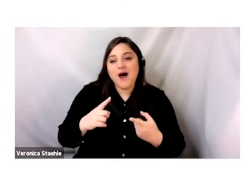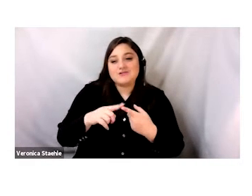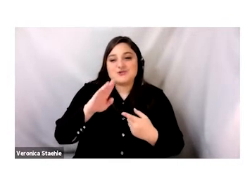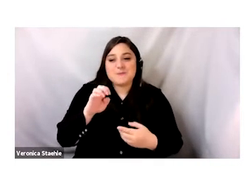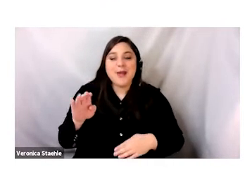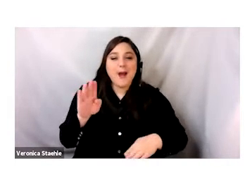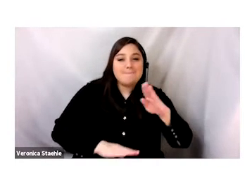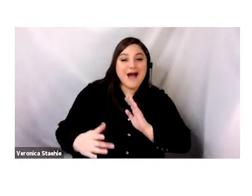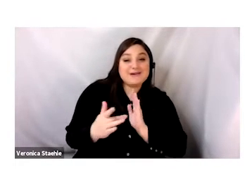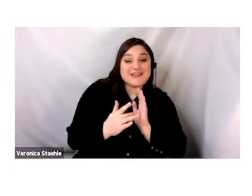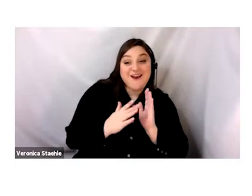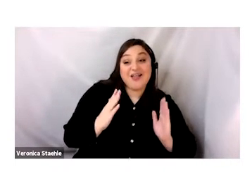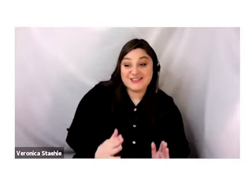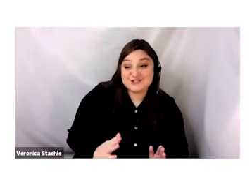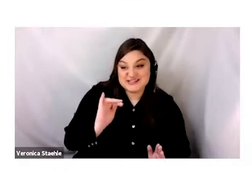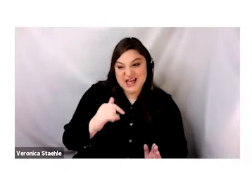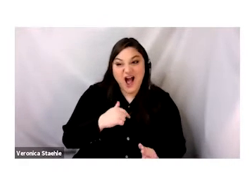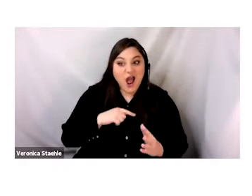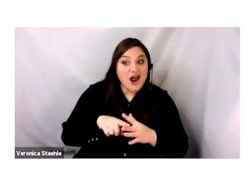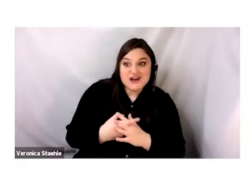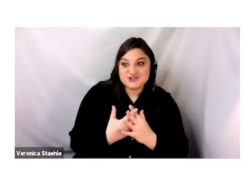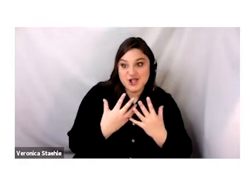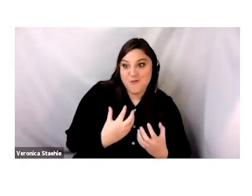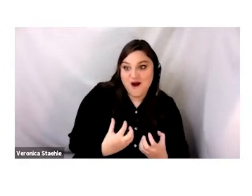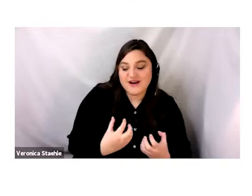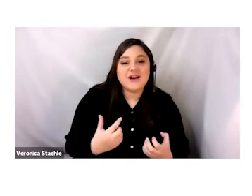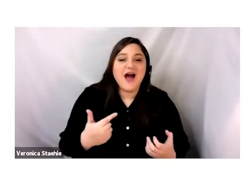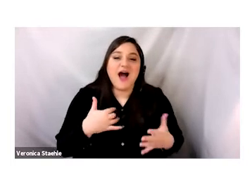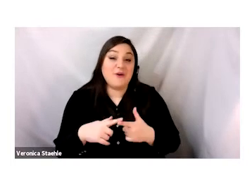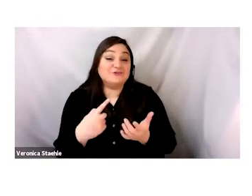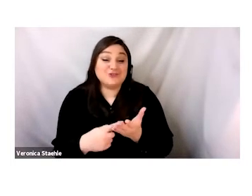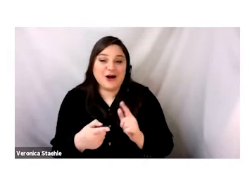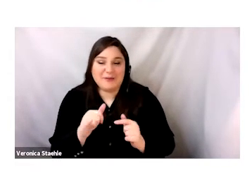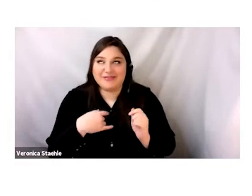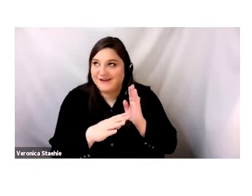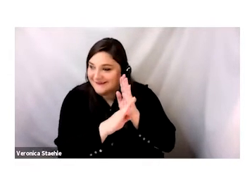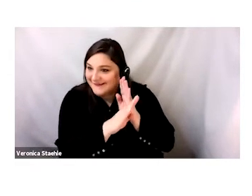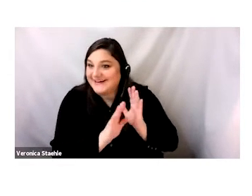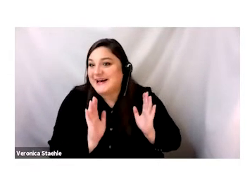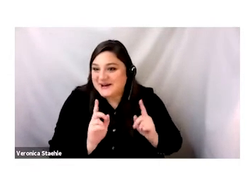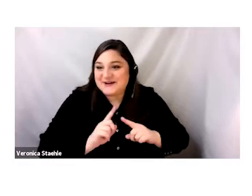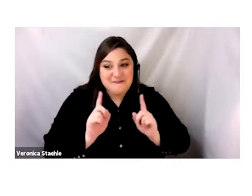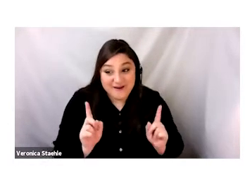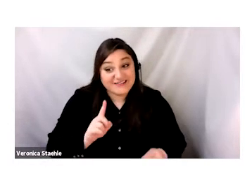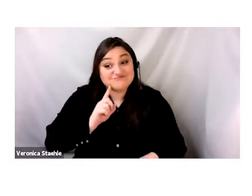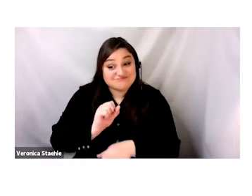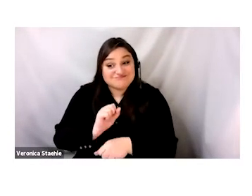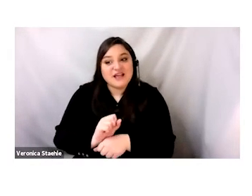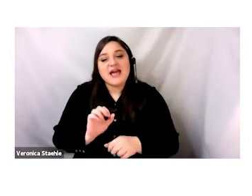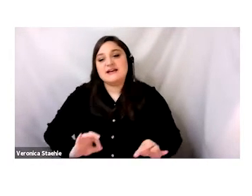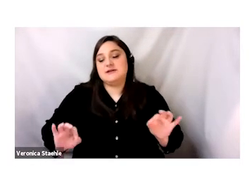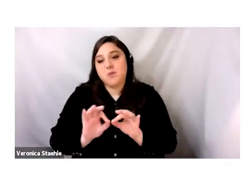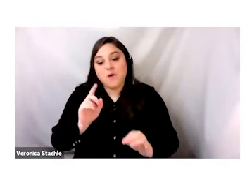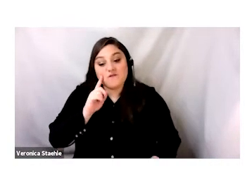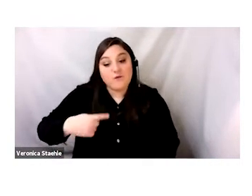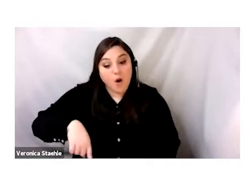talk about it as much, but there's many different similarities in this framework to others. But one thing we're intentional about is that